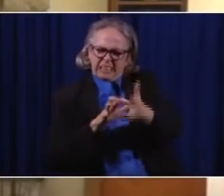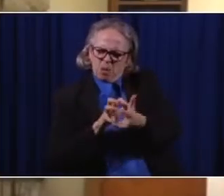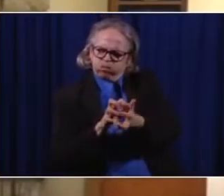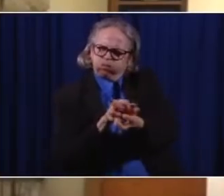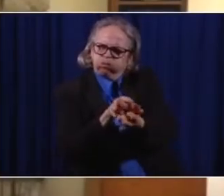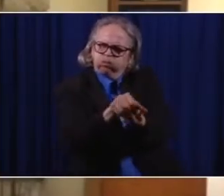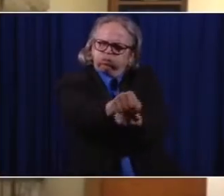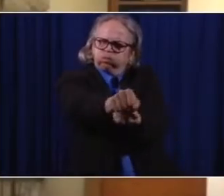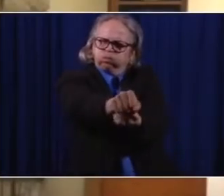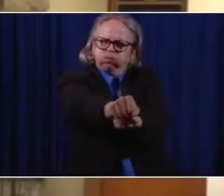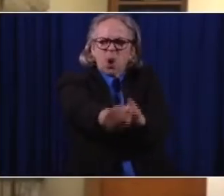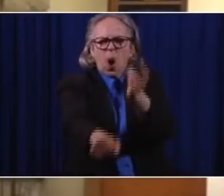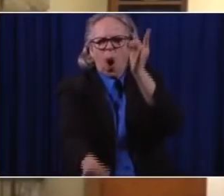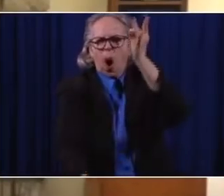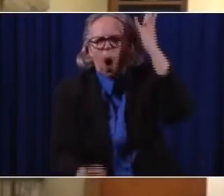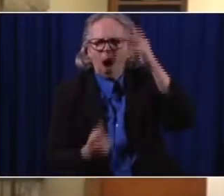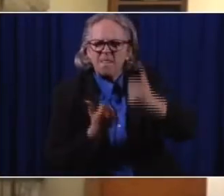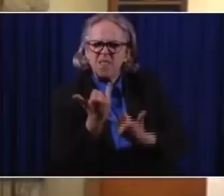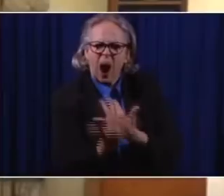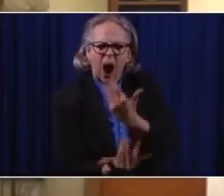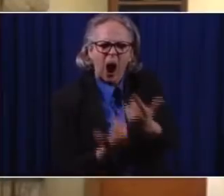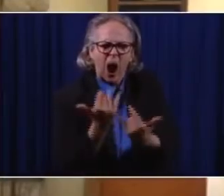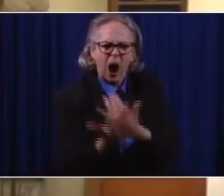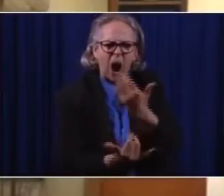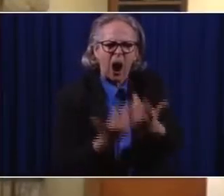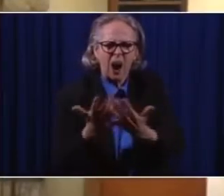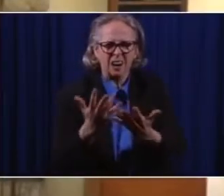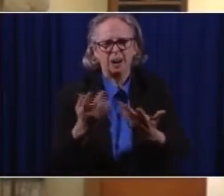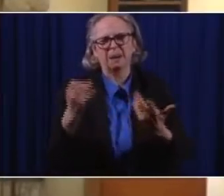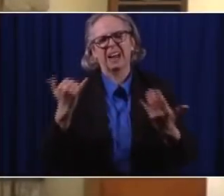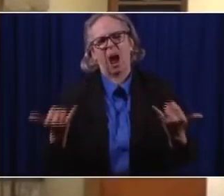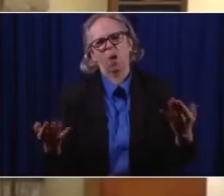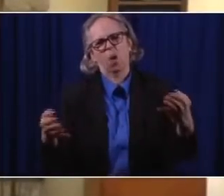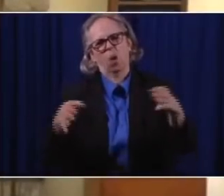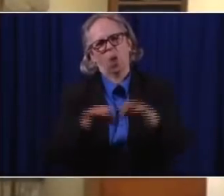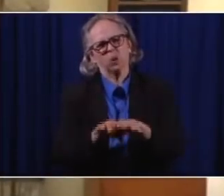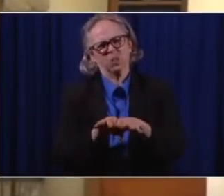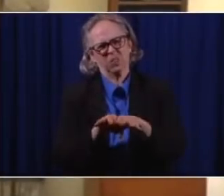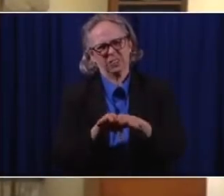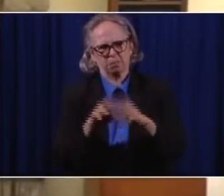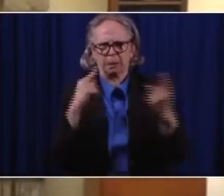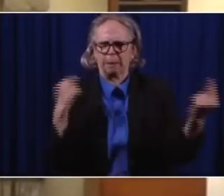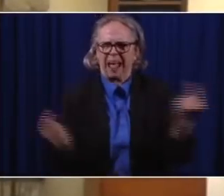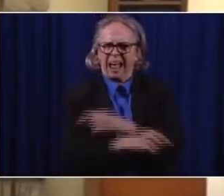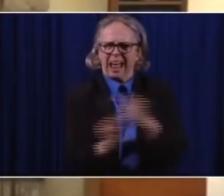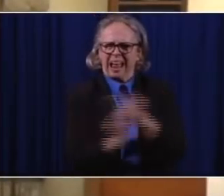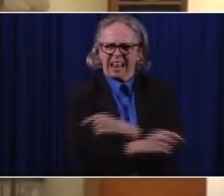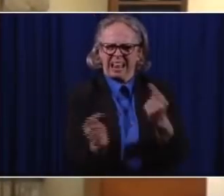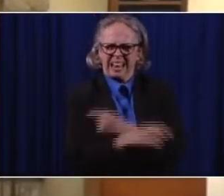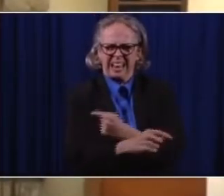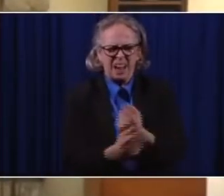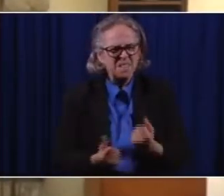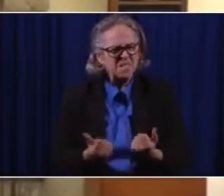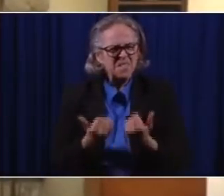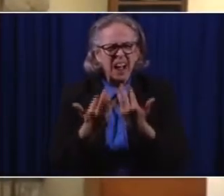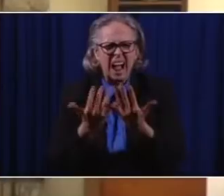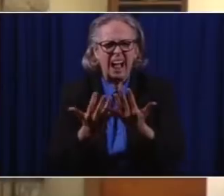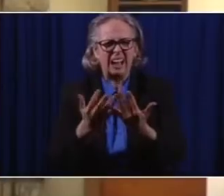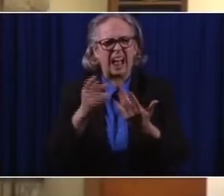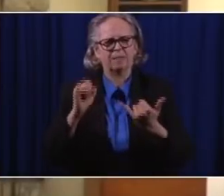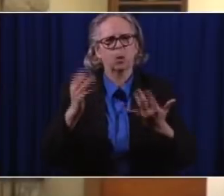there this morning, could get onto the bridge then. It cooled enough. That is going on at this